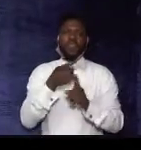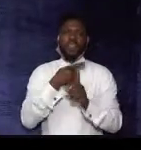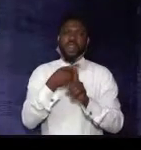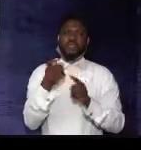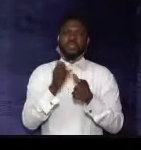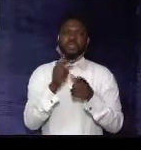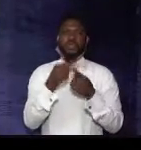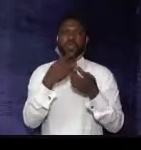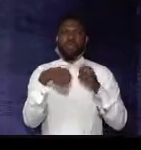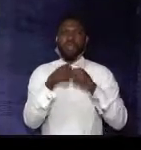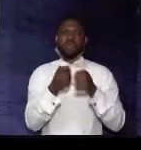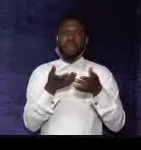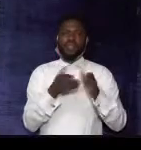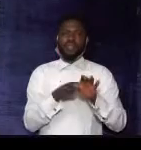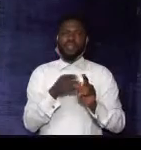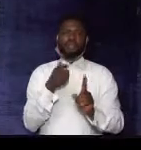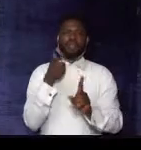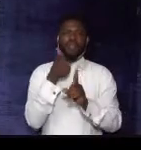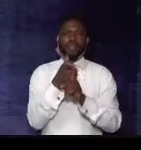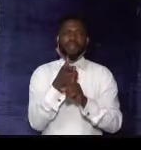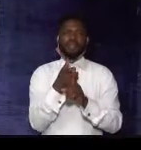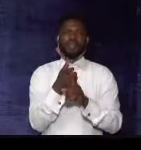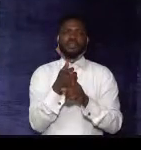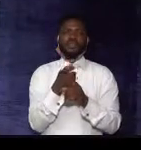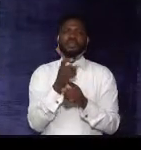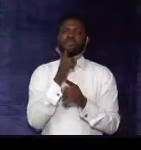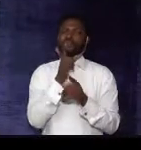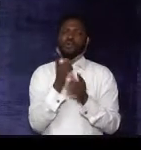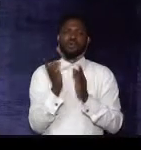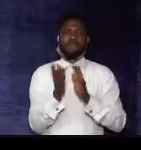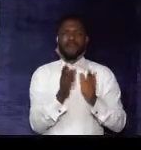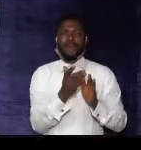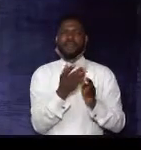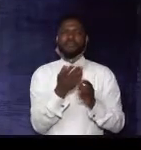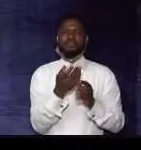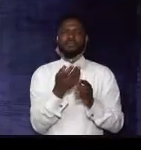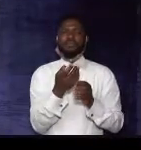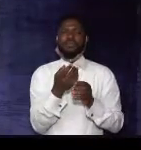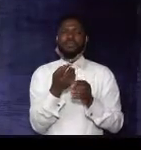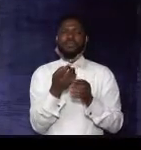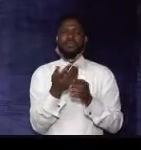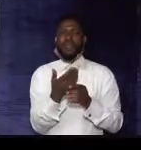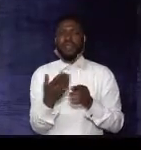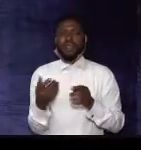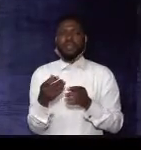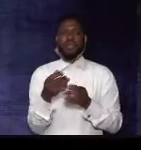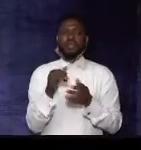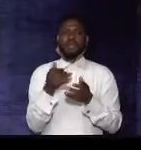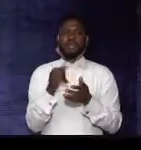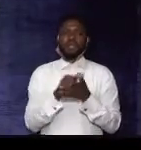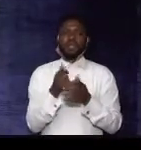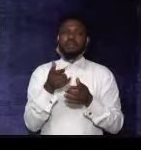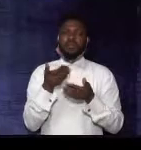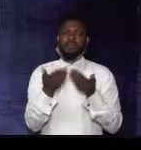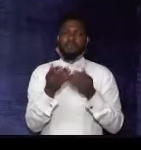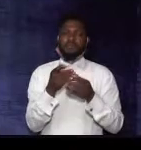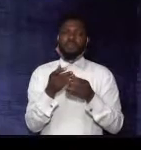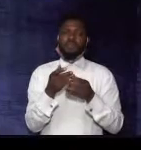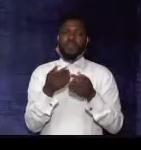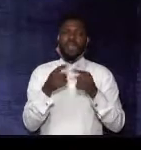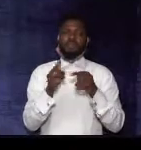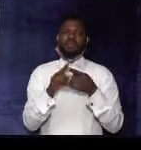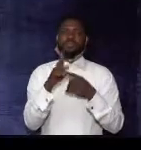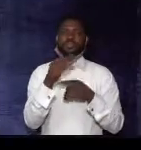could cause injury or even death. Accident, unplanned events that may happen to human beings, resulting